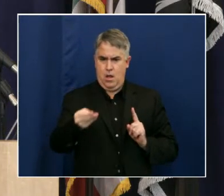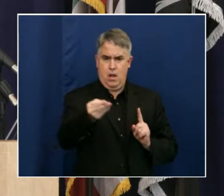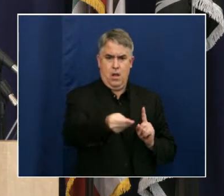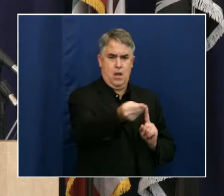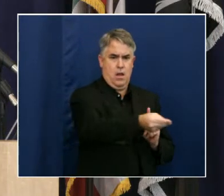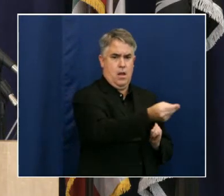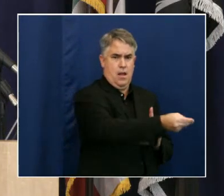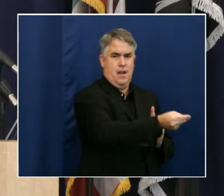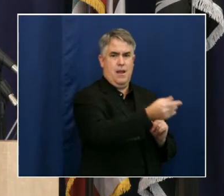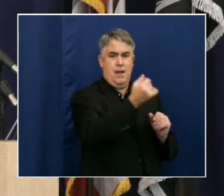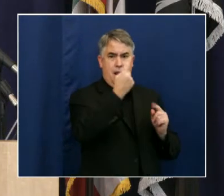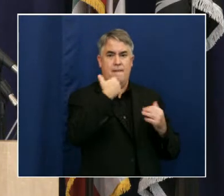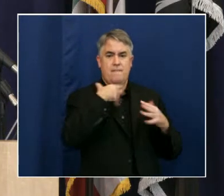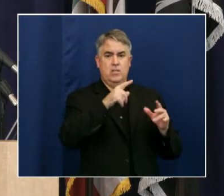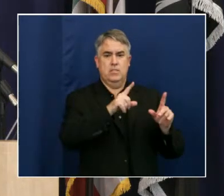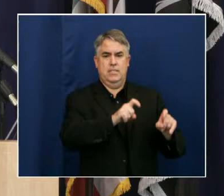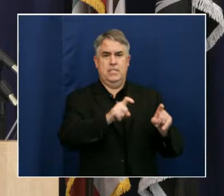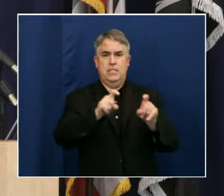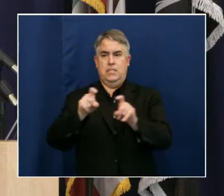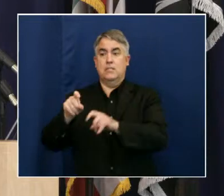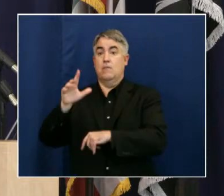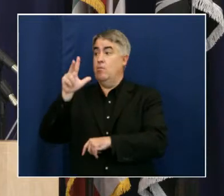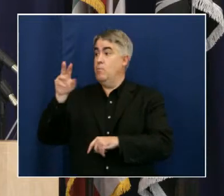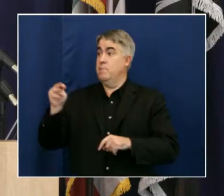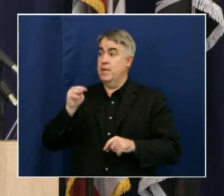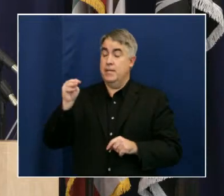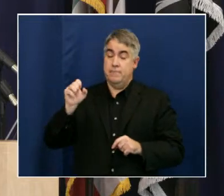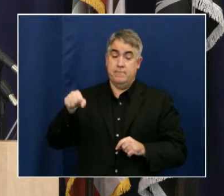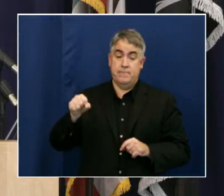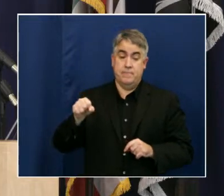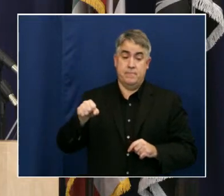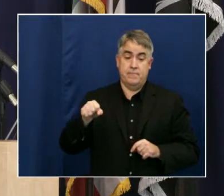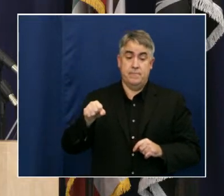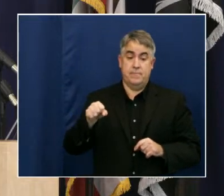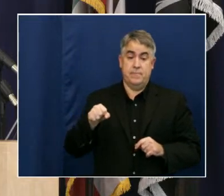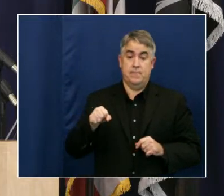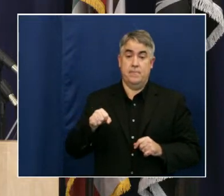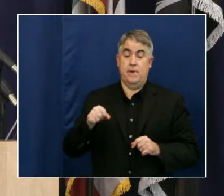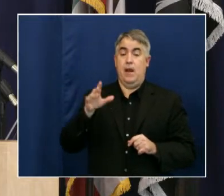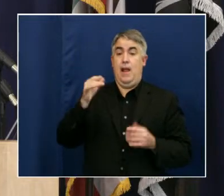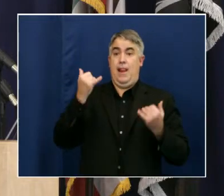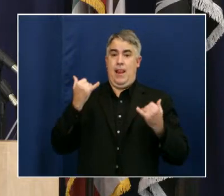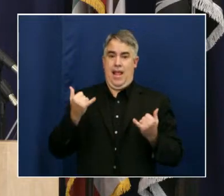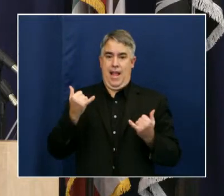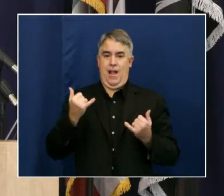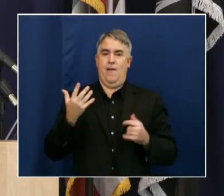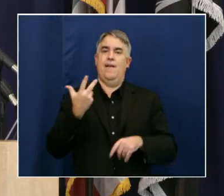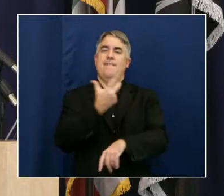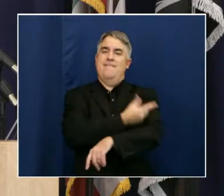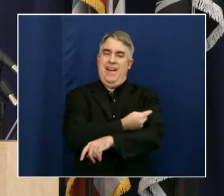so this has served as the foundation for the work that we're going to be doing as we're distributing the vaccines for our communities as well.